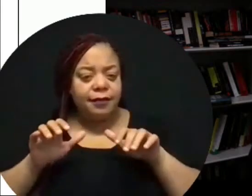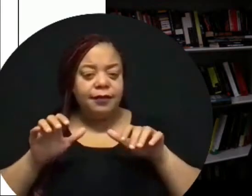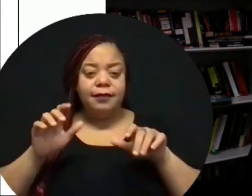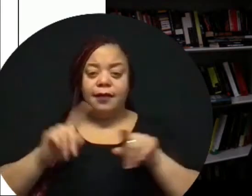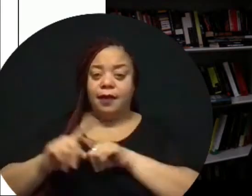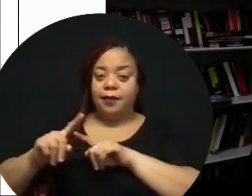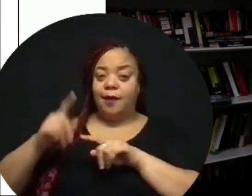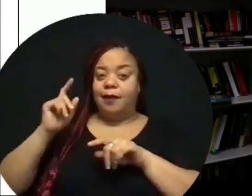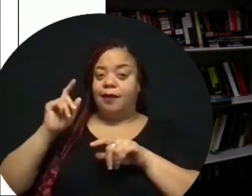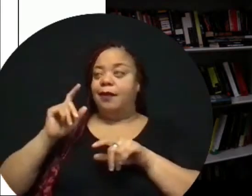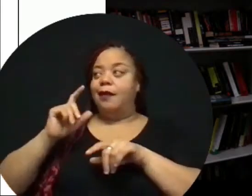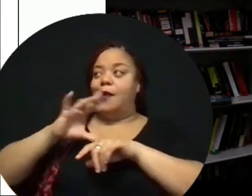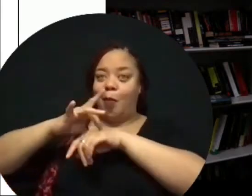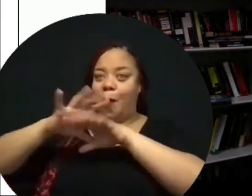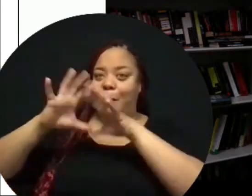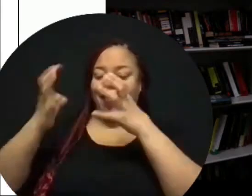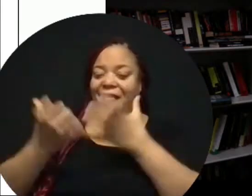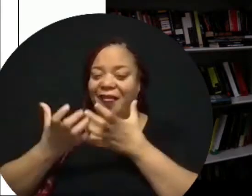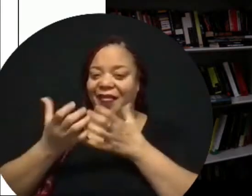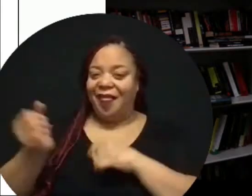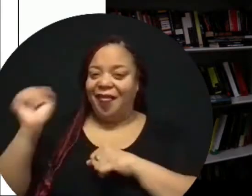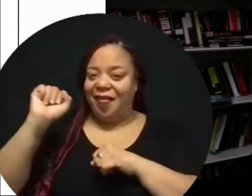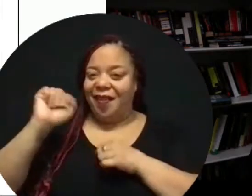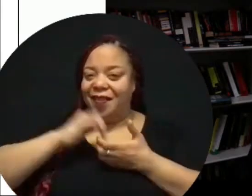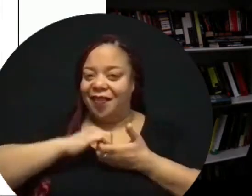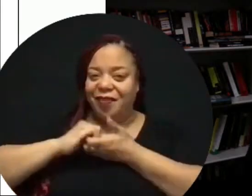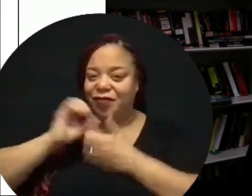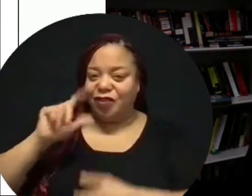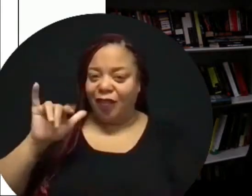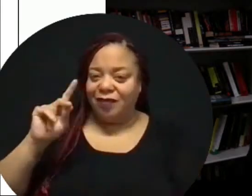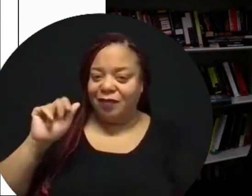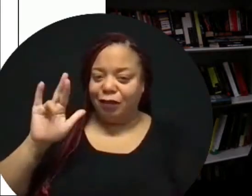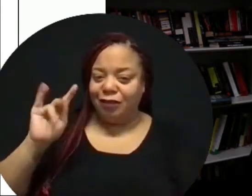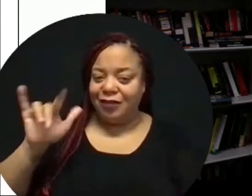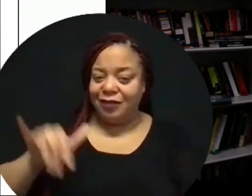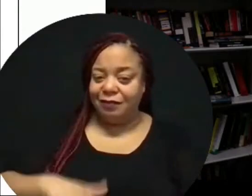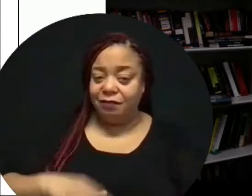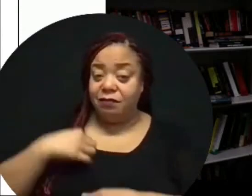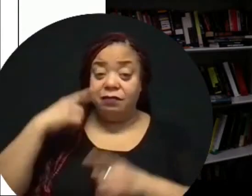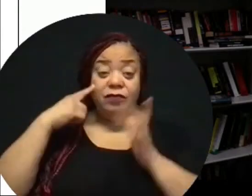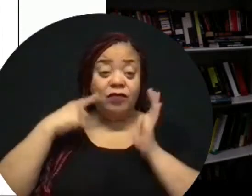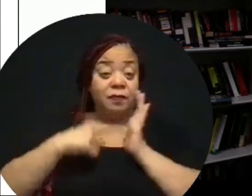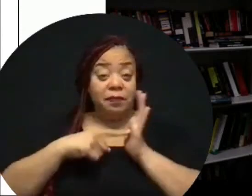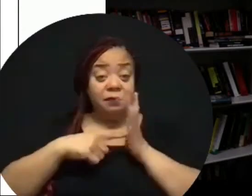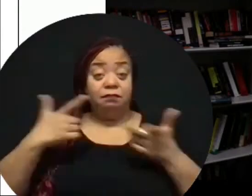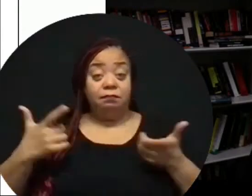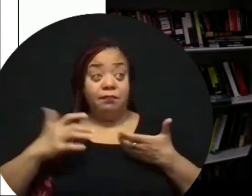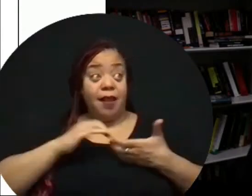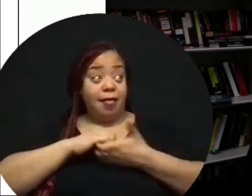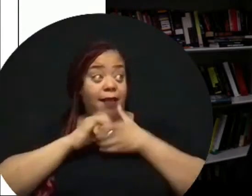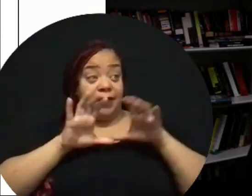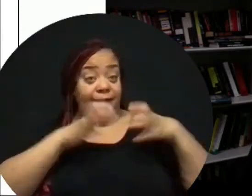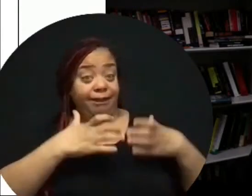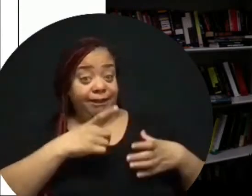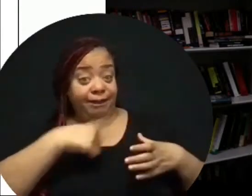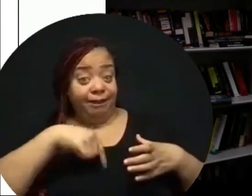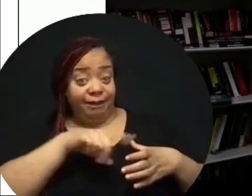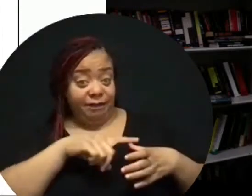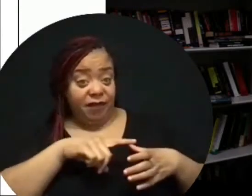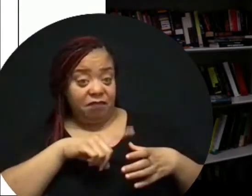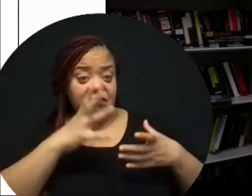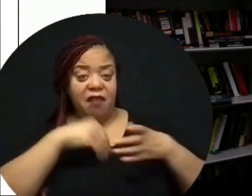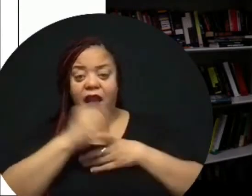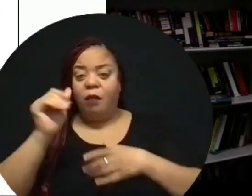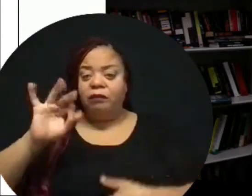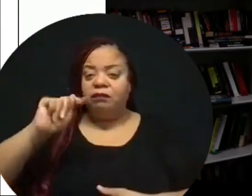a collective that's out in a township just outside of Cape Town in South Africa named Ujamaa, that is